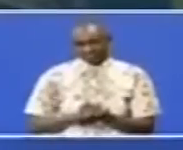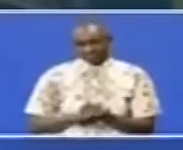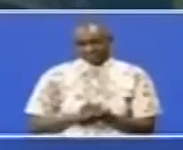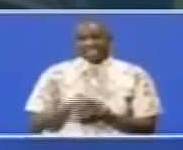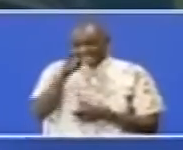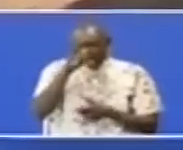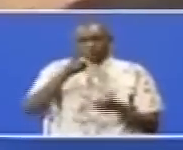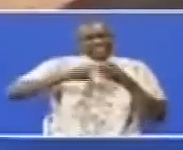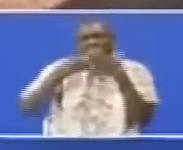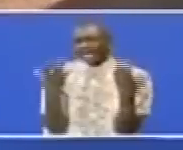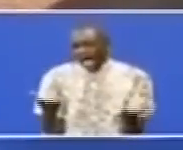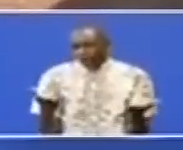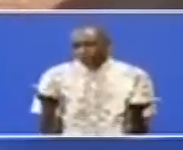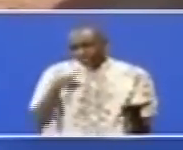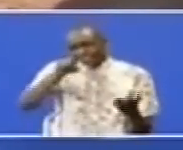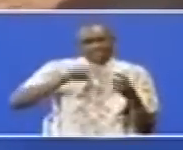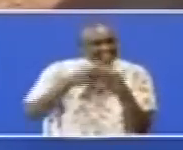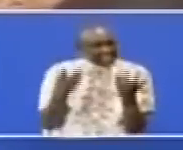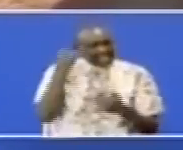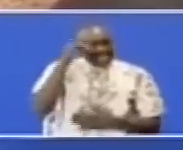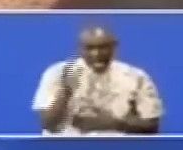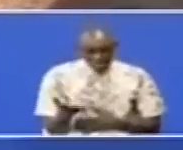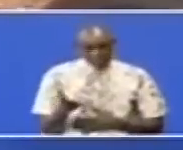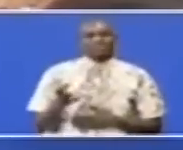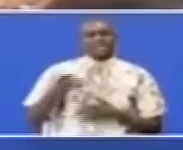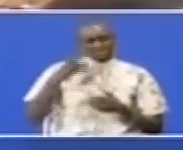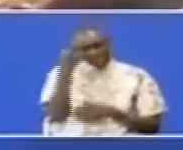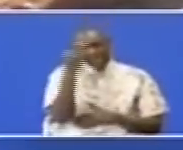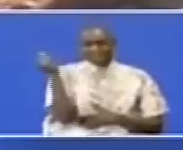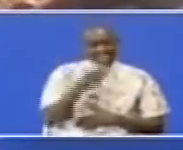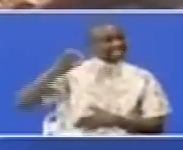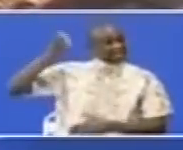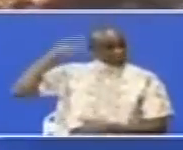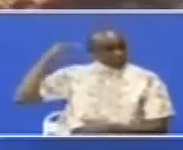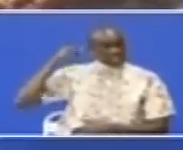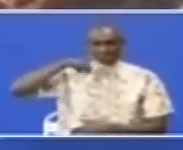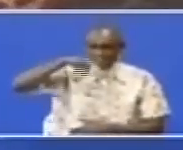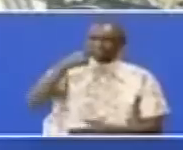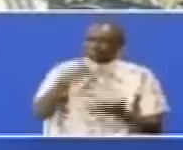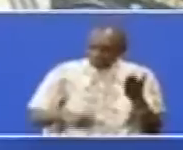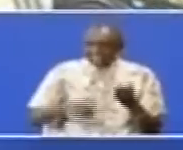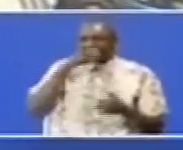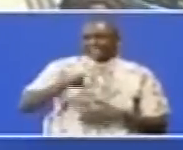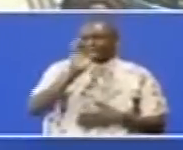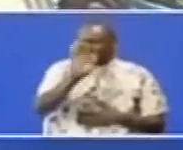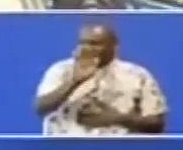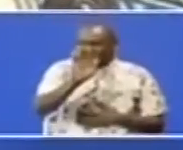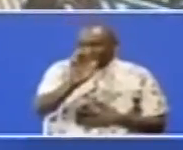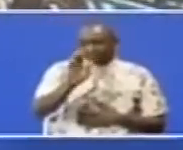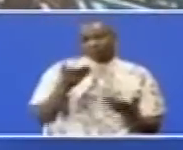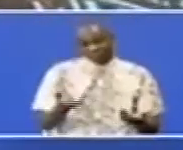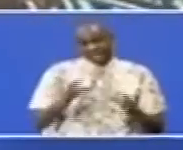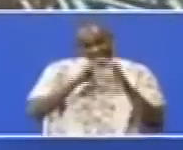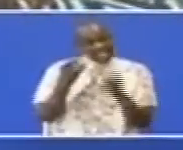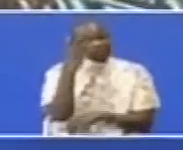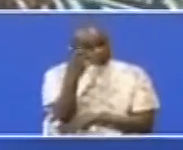Let's take you back to the beginning where the idea was first conceived. Less than 3 months back, Joram says his son, Albert Einstein,